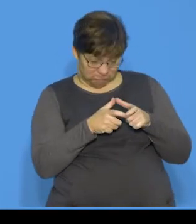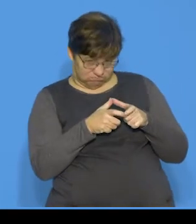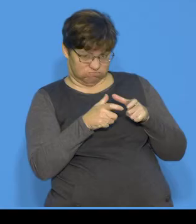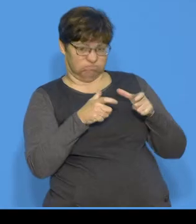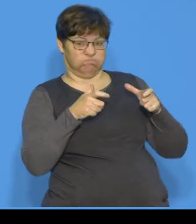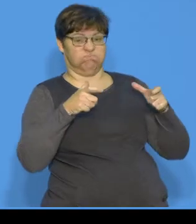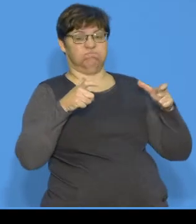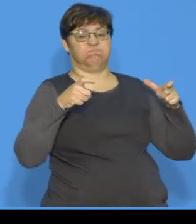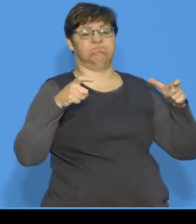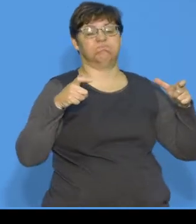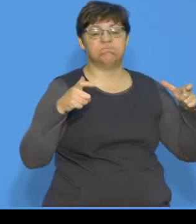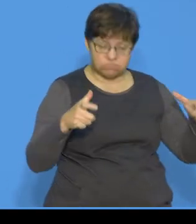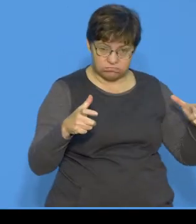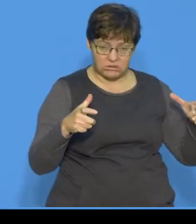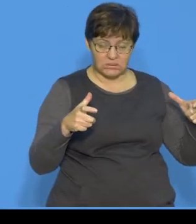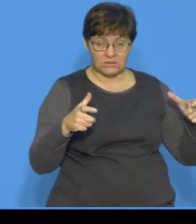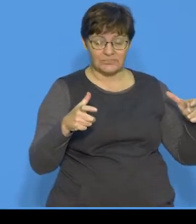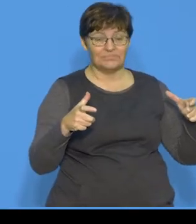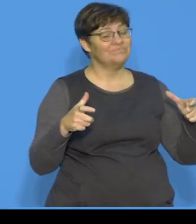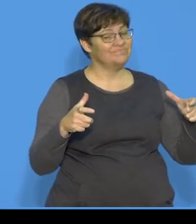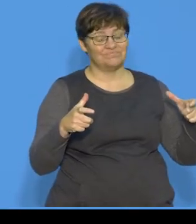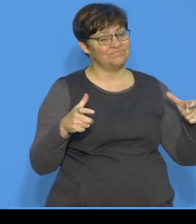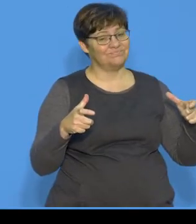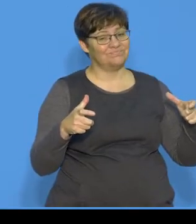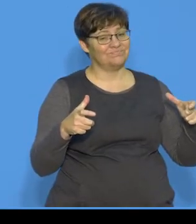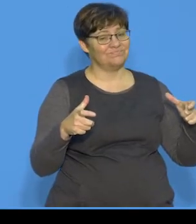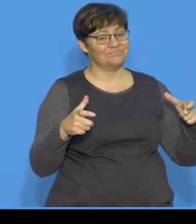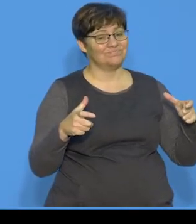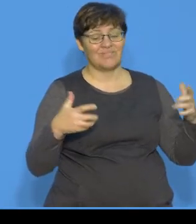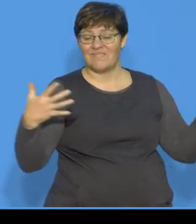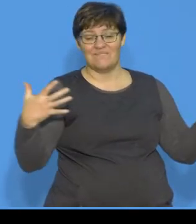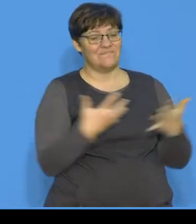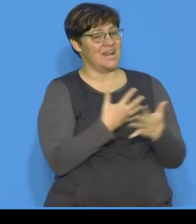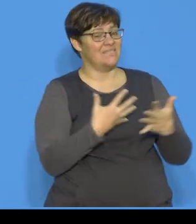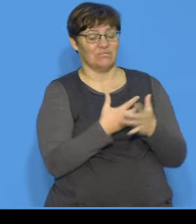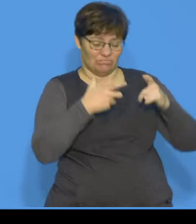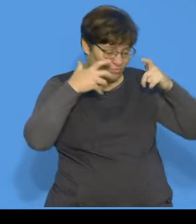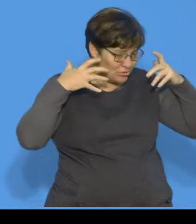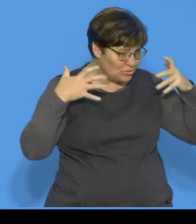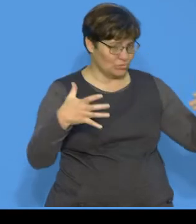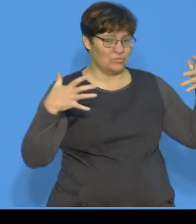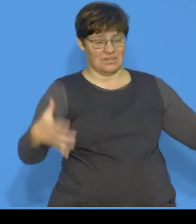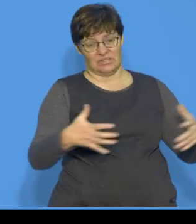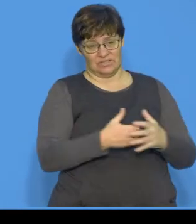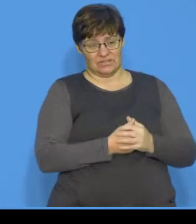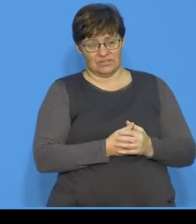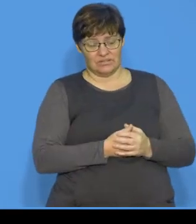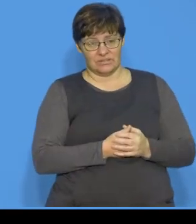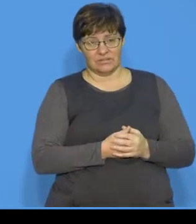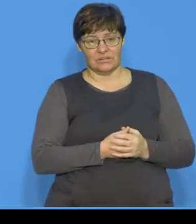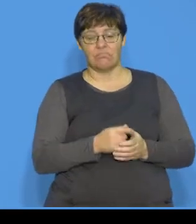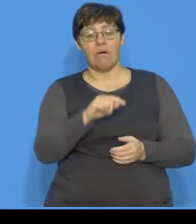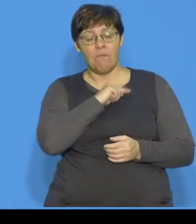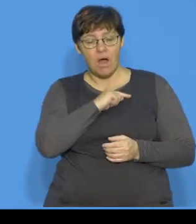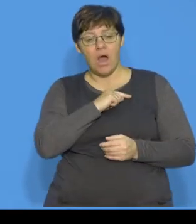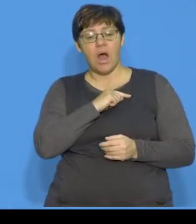is increasing in an exponential fashion. So instead of the